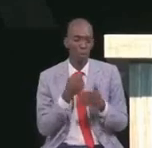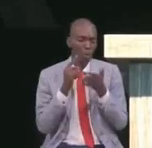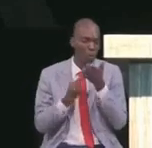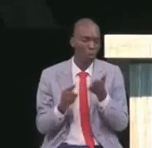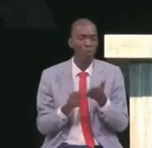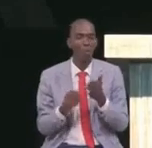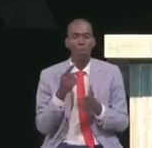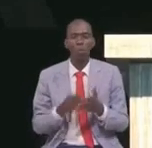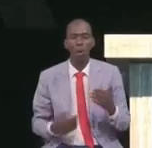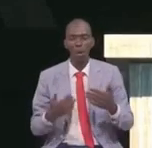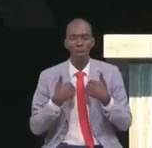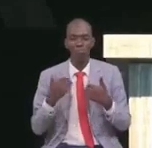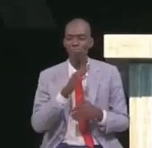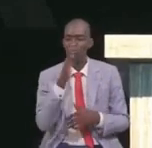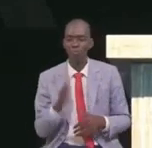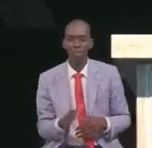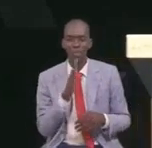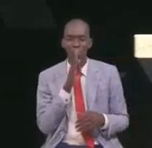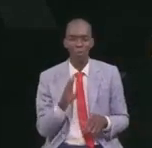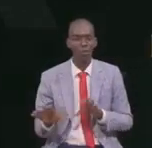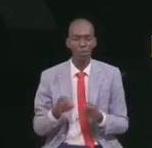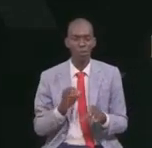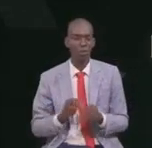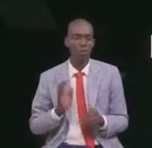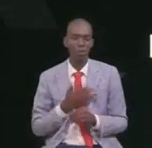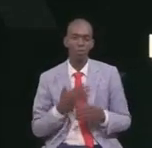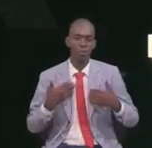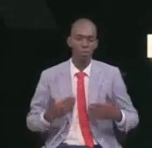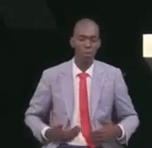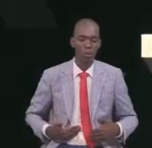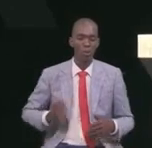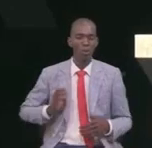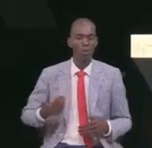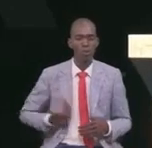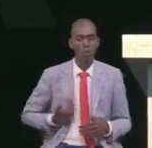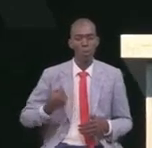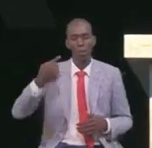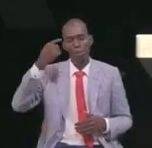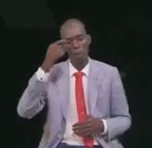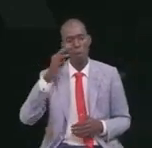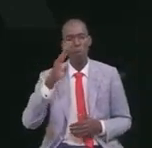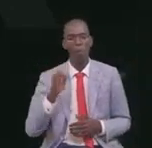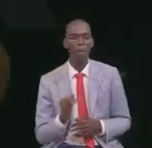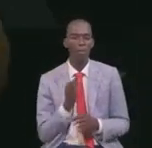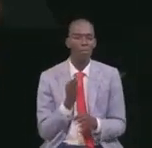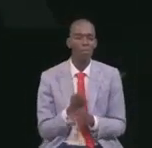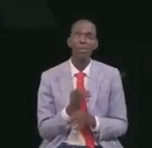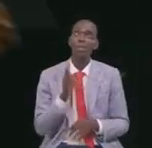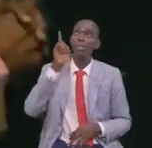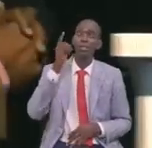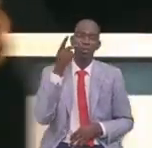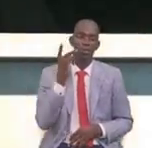had never been done in our body, in our soul, in our mind? By faith, he saw their faith.